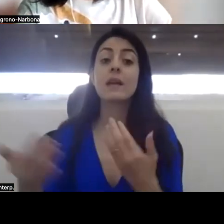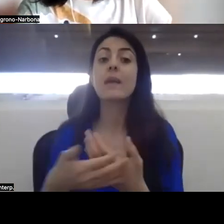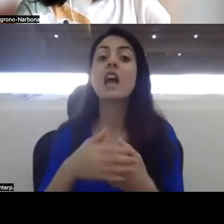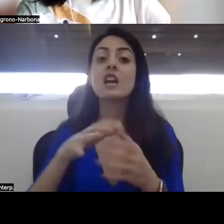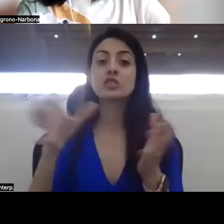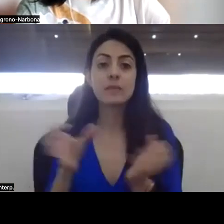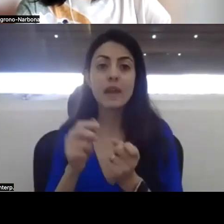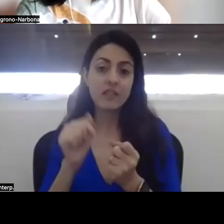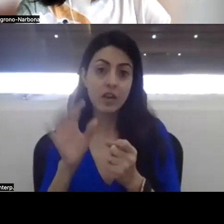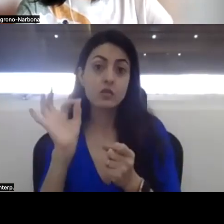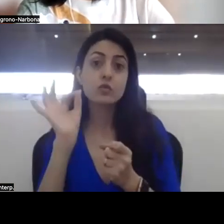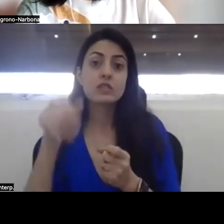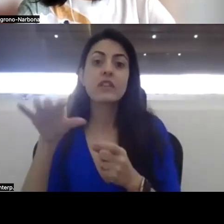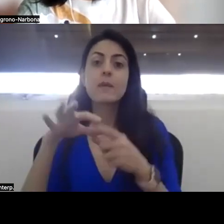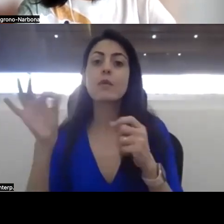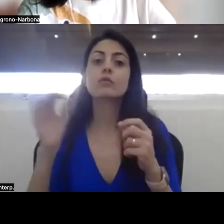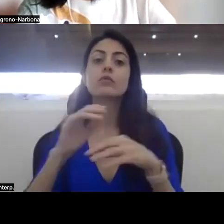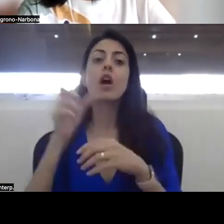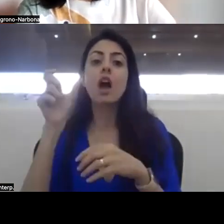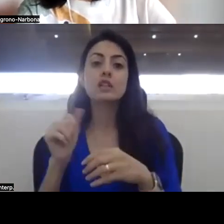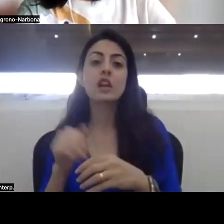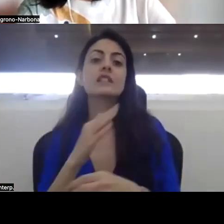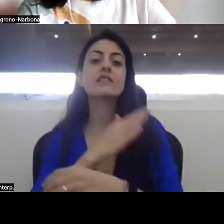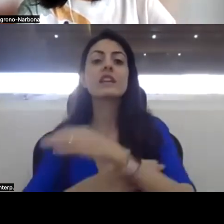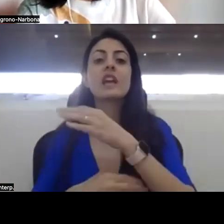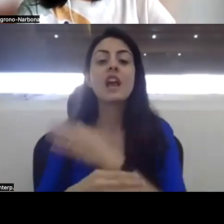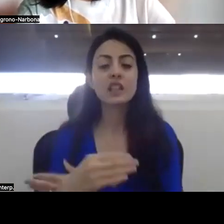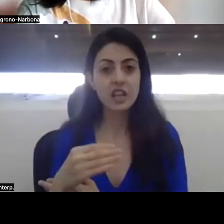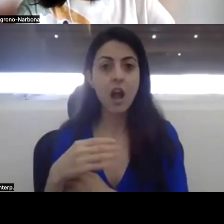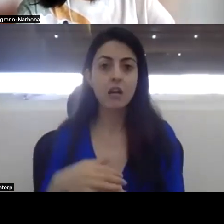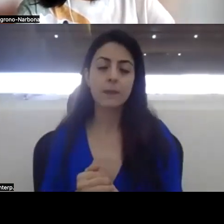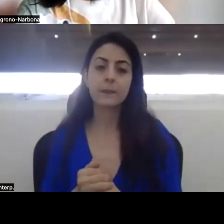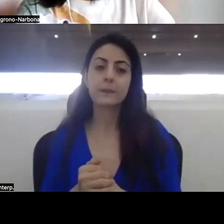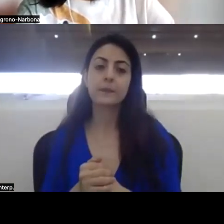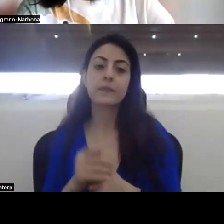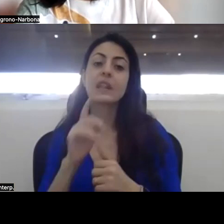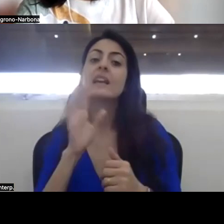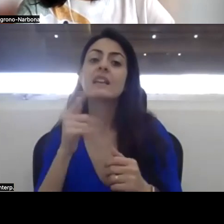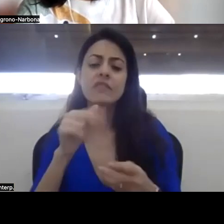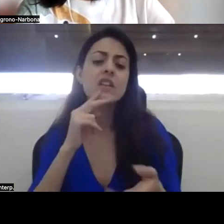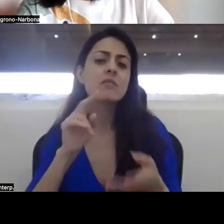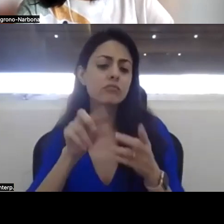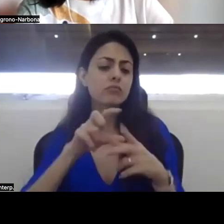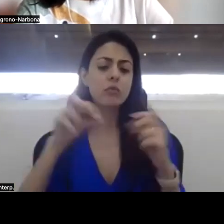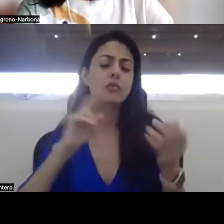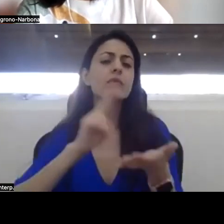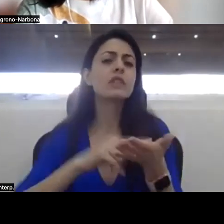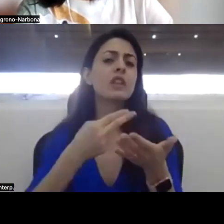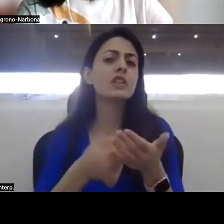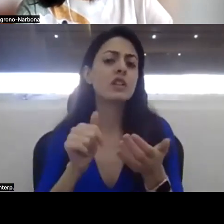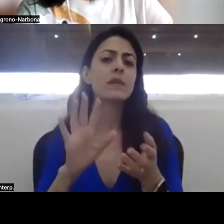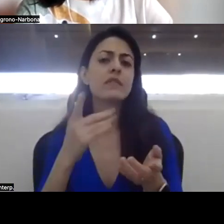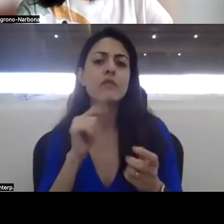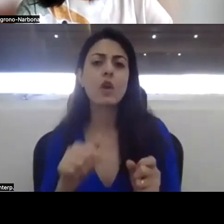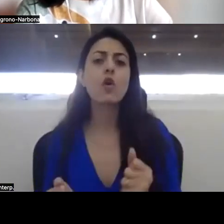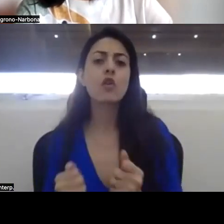The extent to which this translates into capacity to deliver, especially services at the decentralized level, I think varies